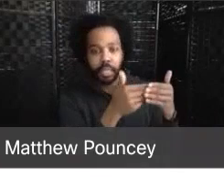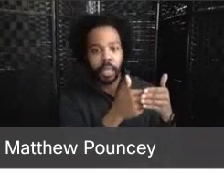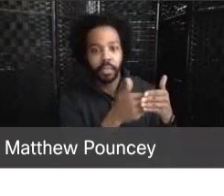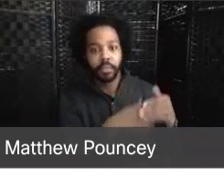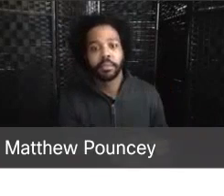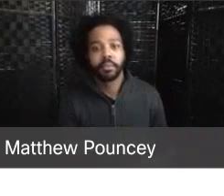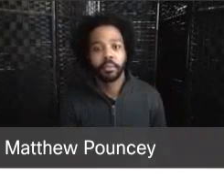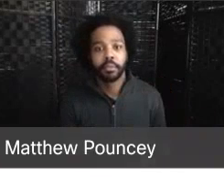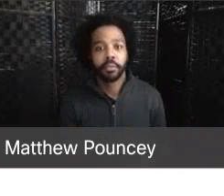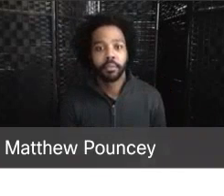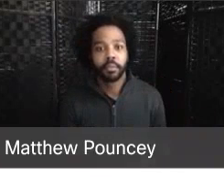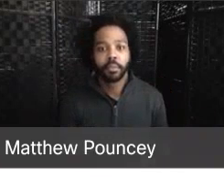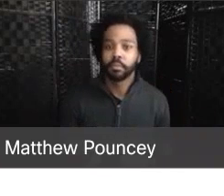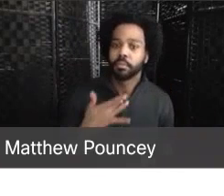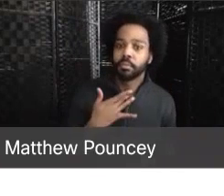Thank you.